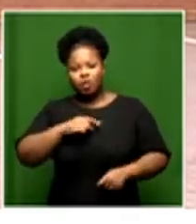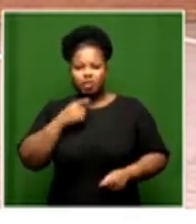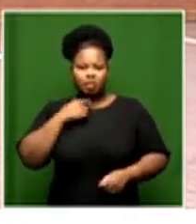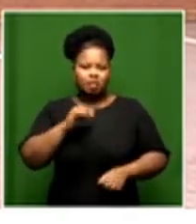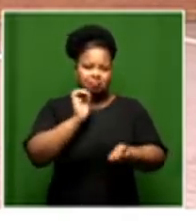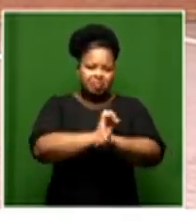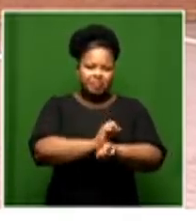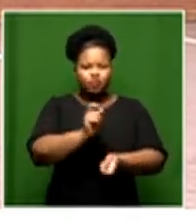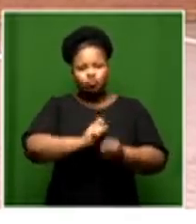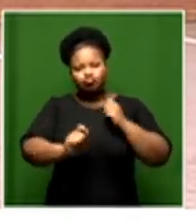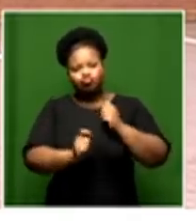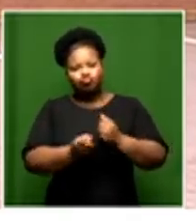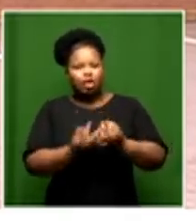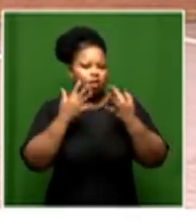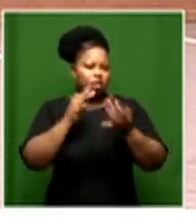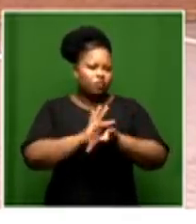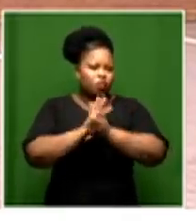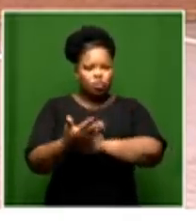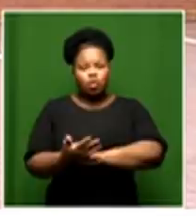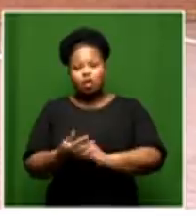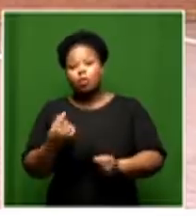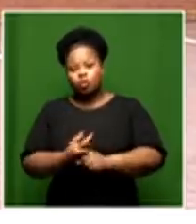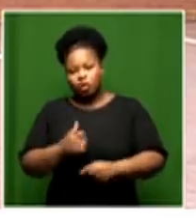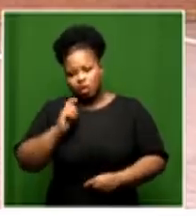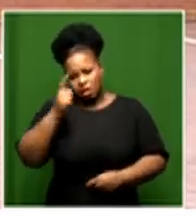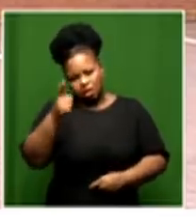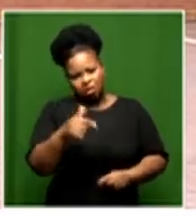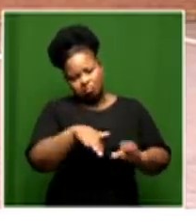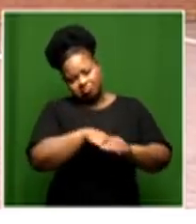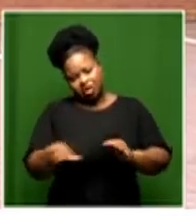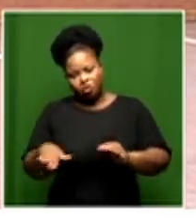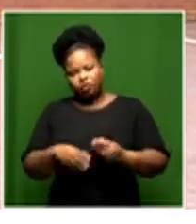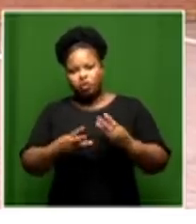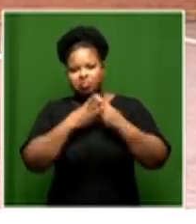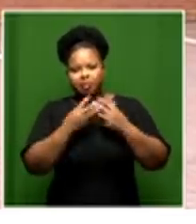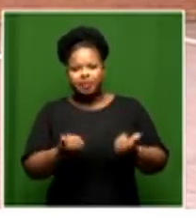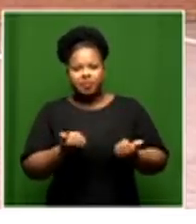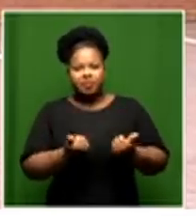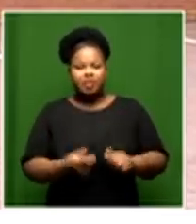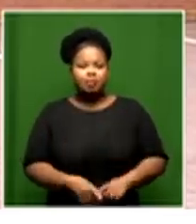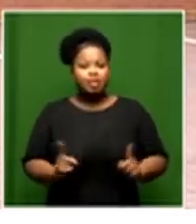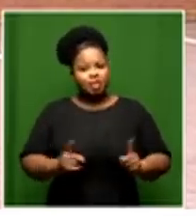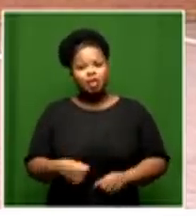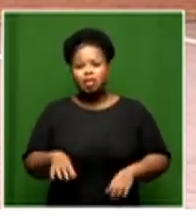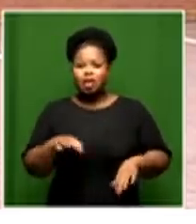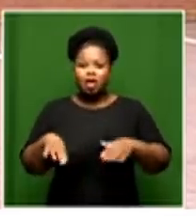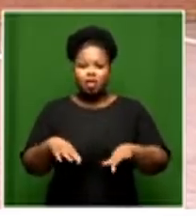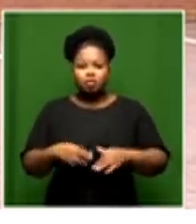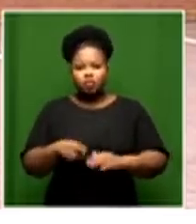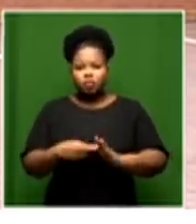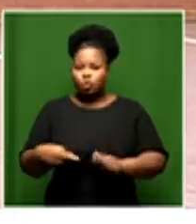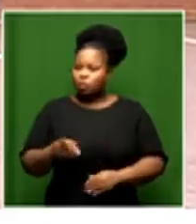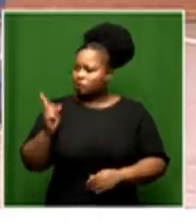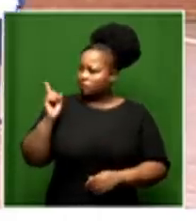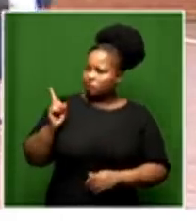and terrorism. And of course, later on, they were actually acquitted. But I mean, he also played an active role within the church that